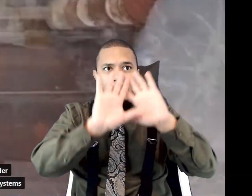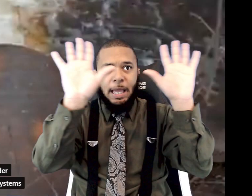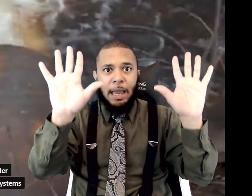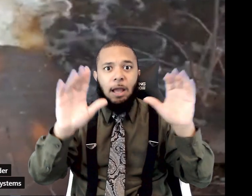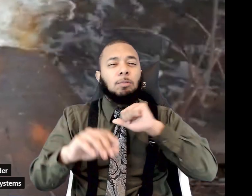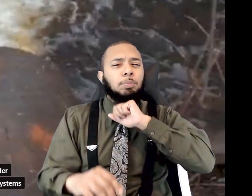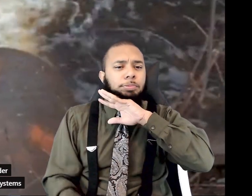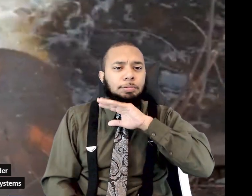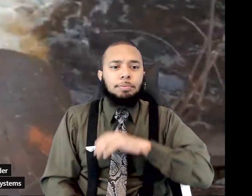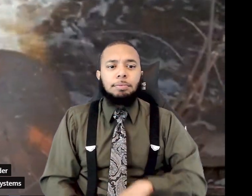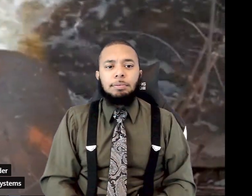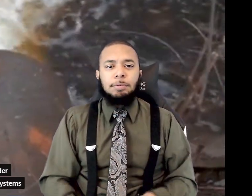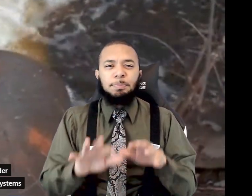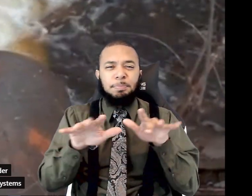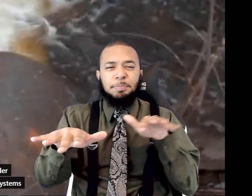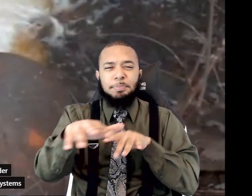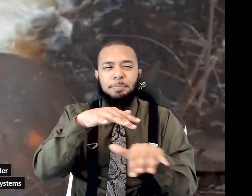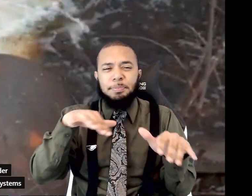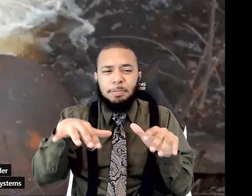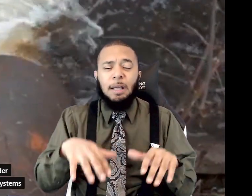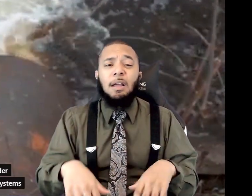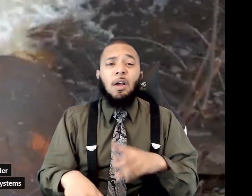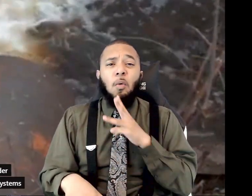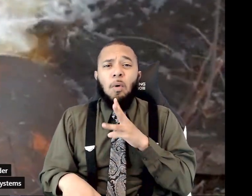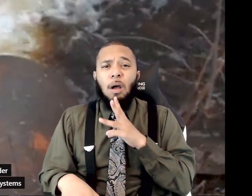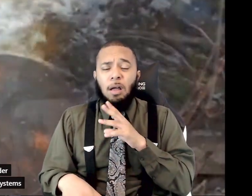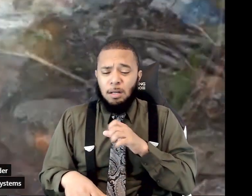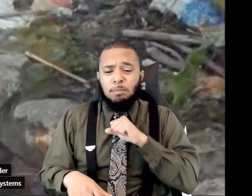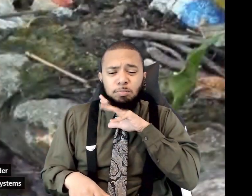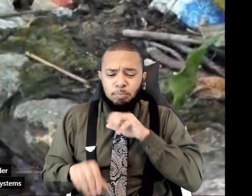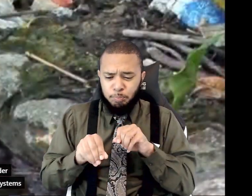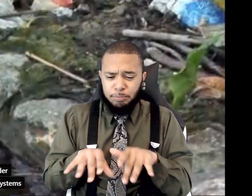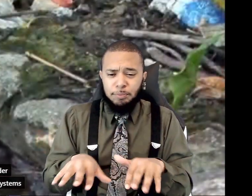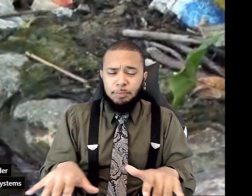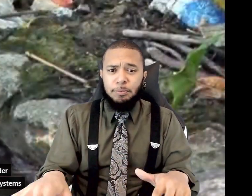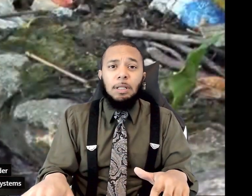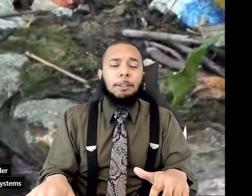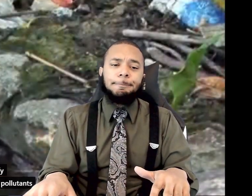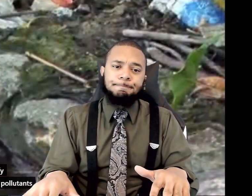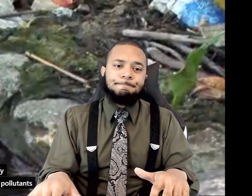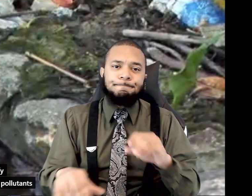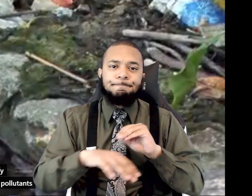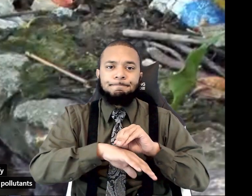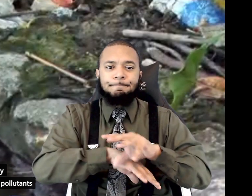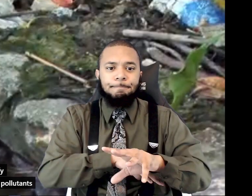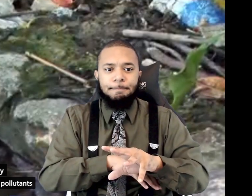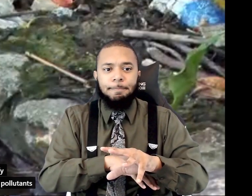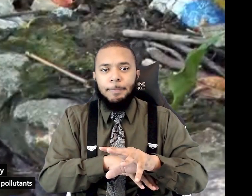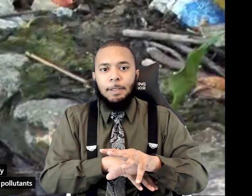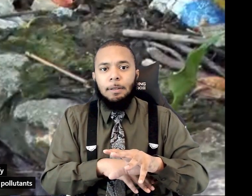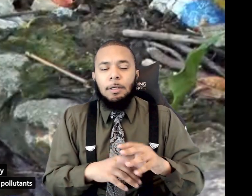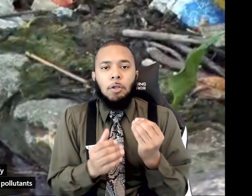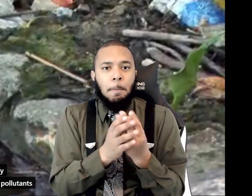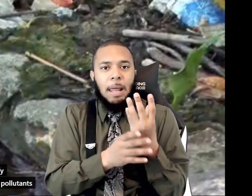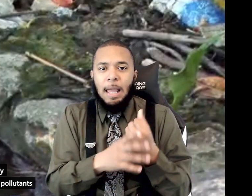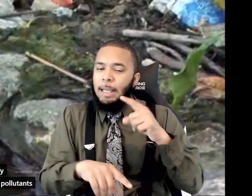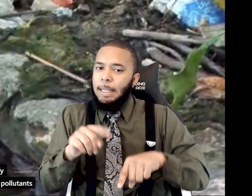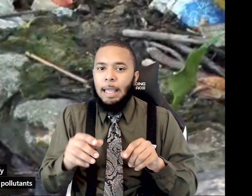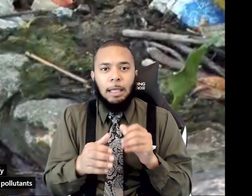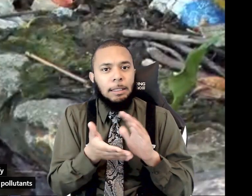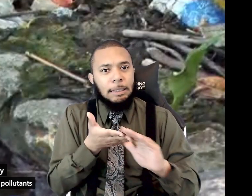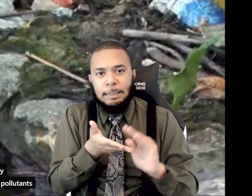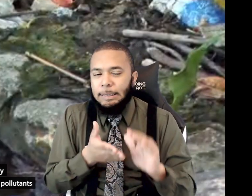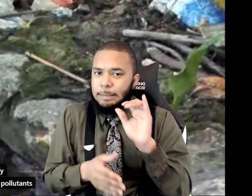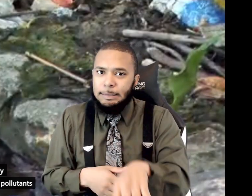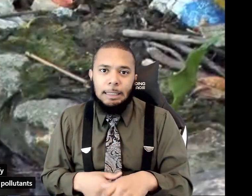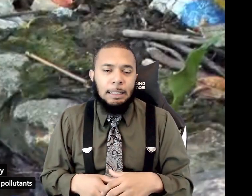polluting the water. That makes it harder for the biodiversity that's in ecosystems to purify the water, to purify the air. Okay,